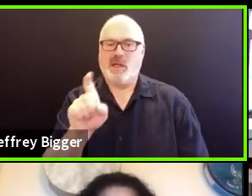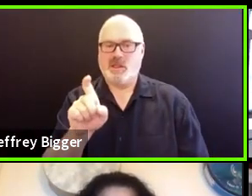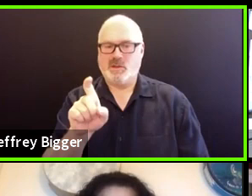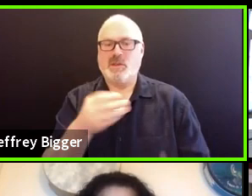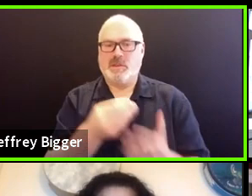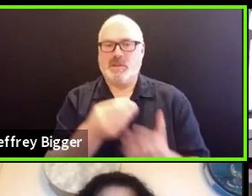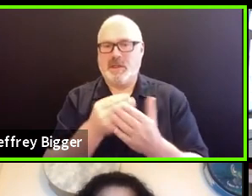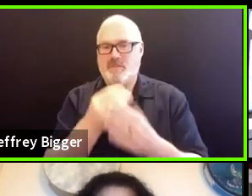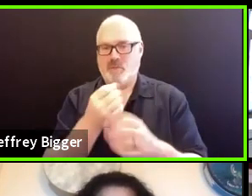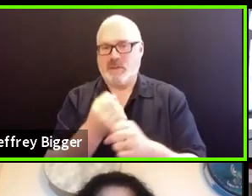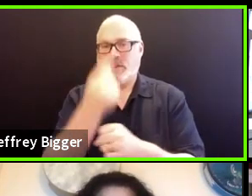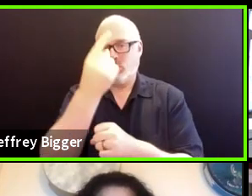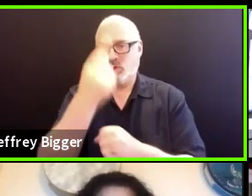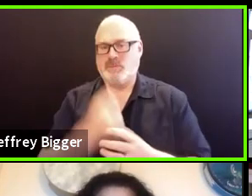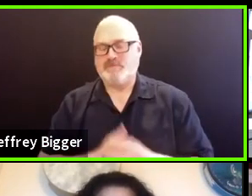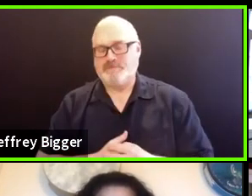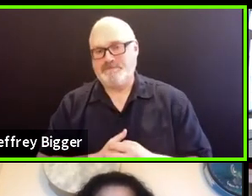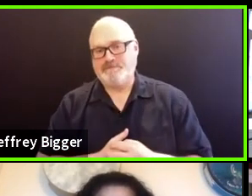year.